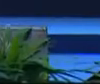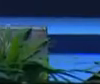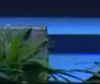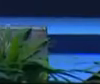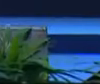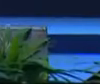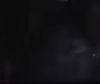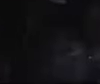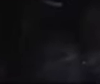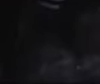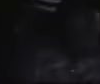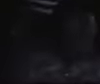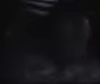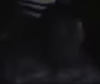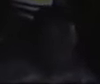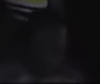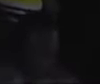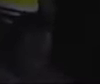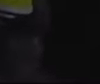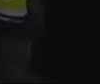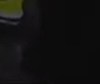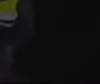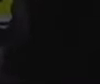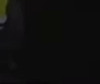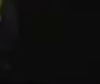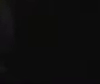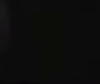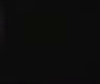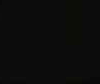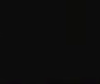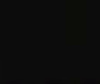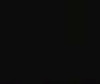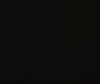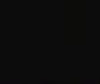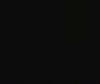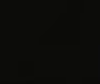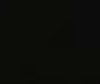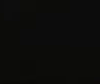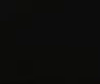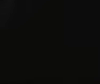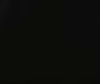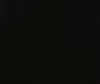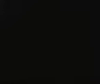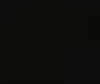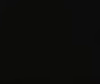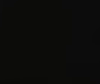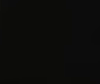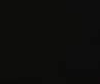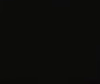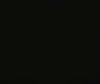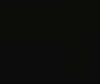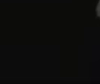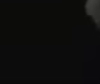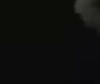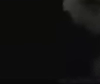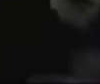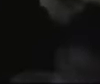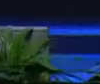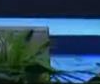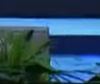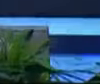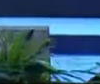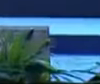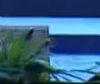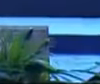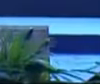leave off the rest. There was somebody called Saul, the son of Kish. The Bible says the donkey of Kish